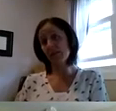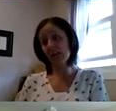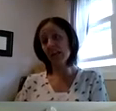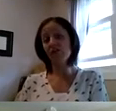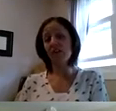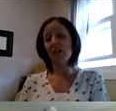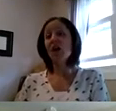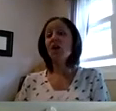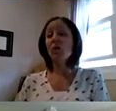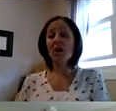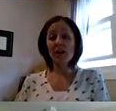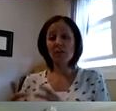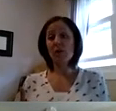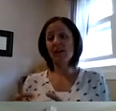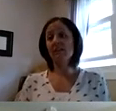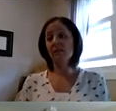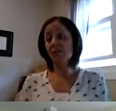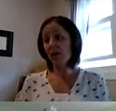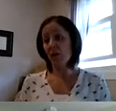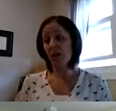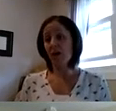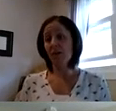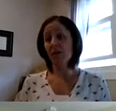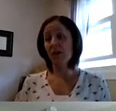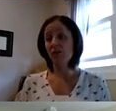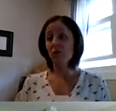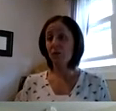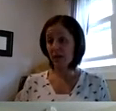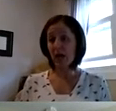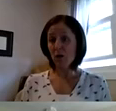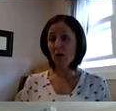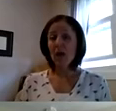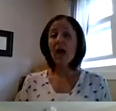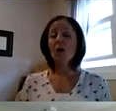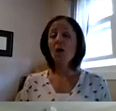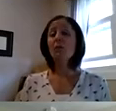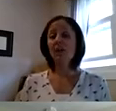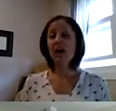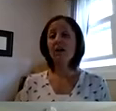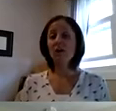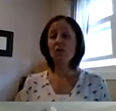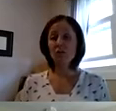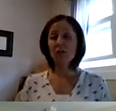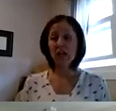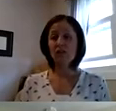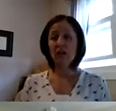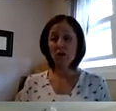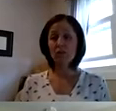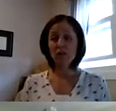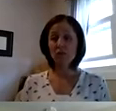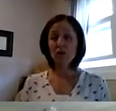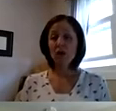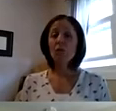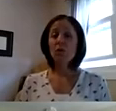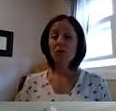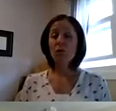the application. We are in process of evaluating your applications right now and hope to have notifications out to